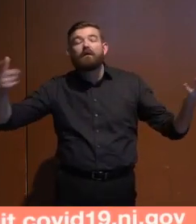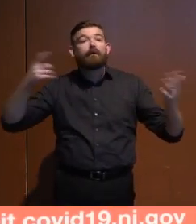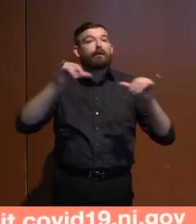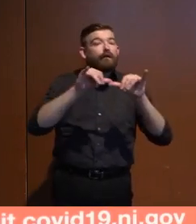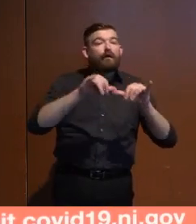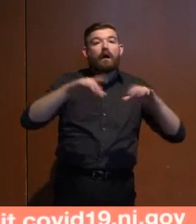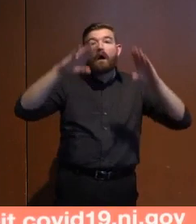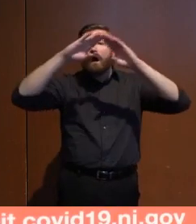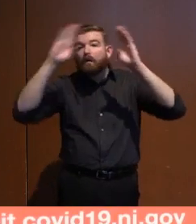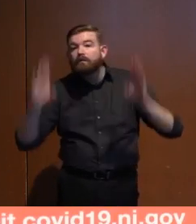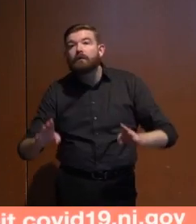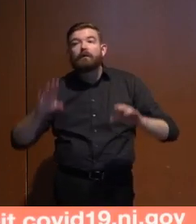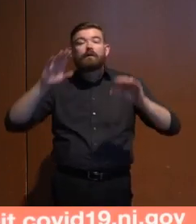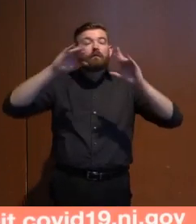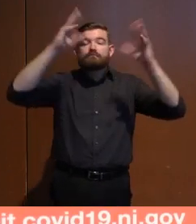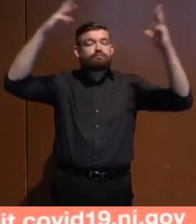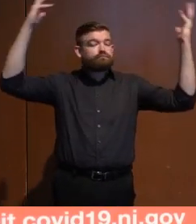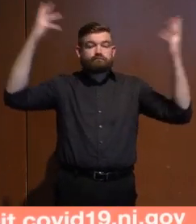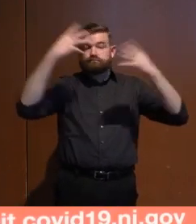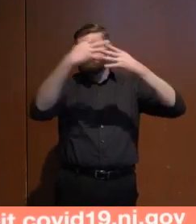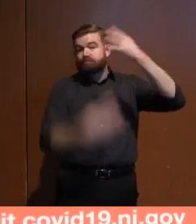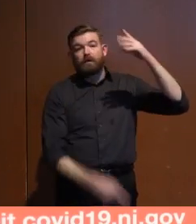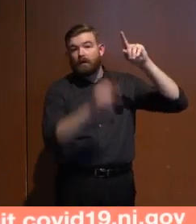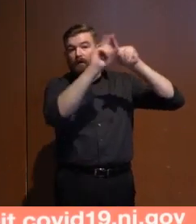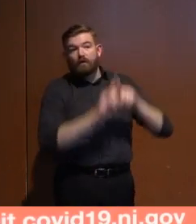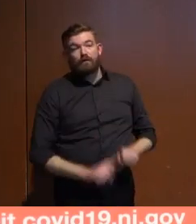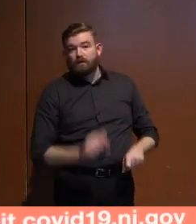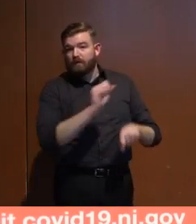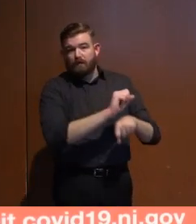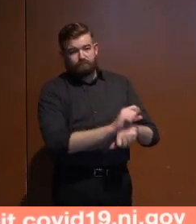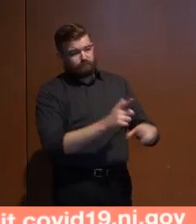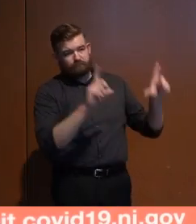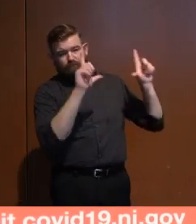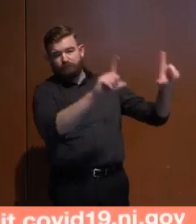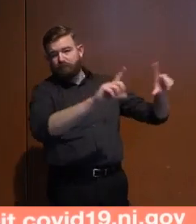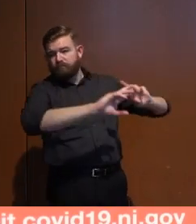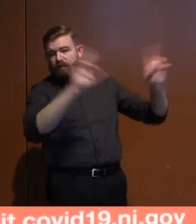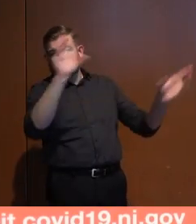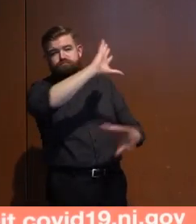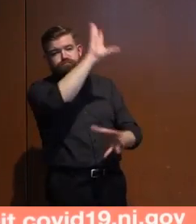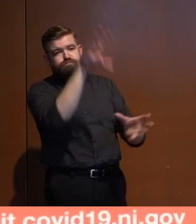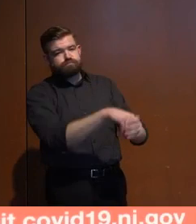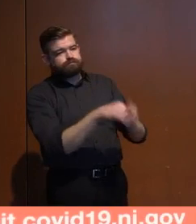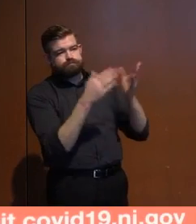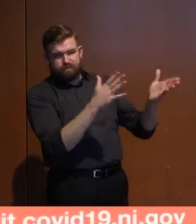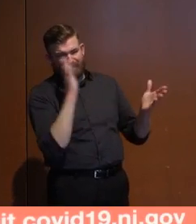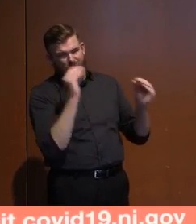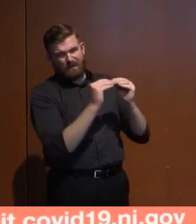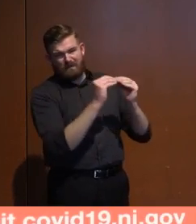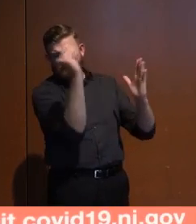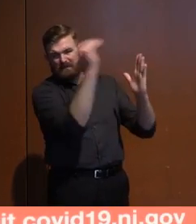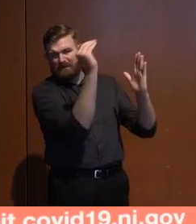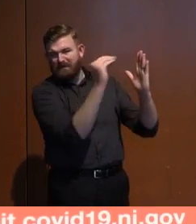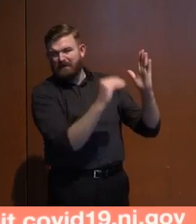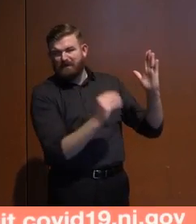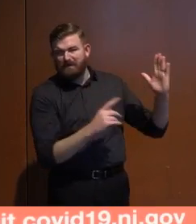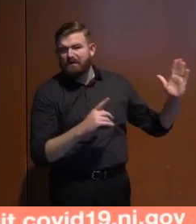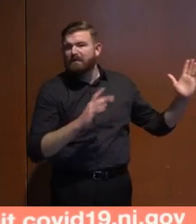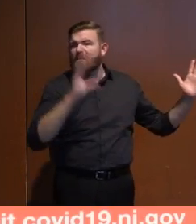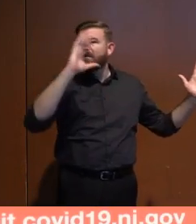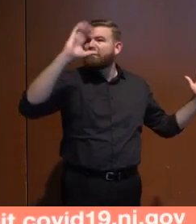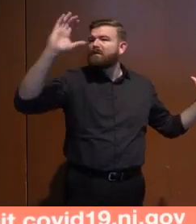72 hours, so bear with us. We're improving it as we go to make it more searchable for you, to make it easier to find different industries and find